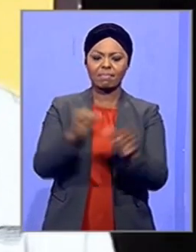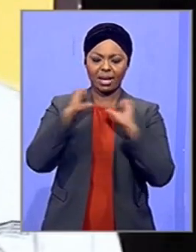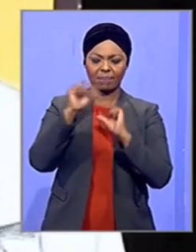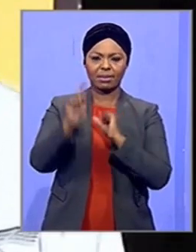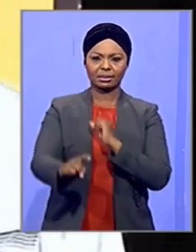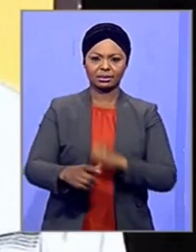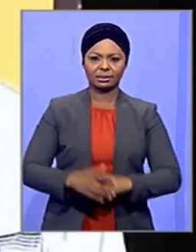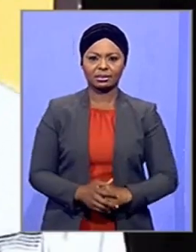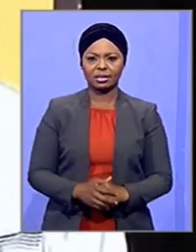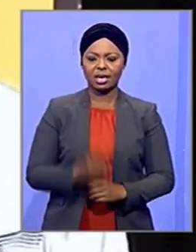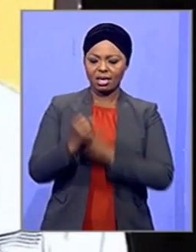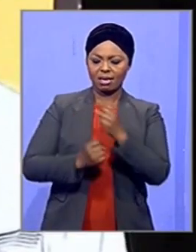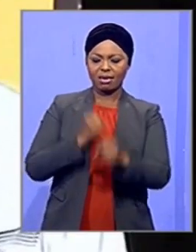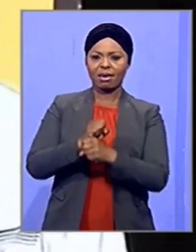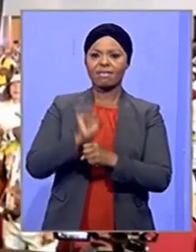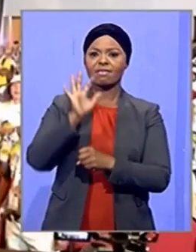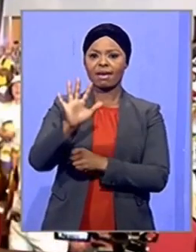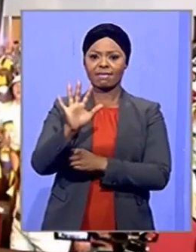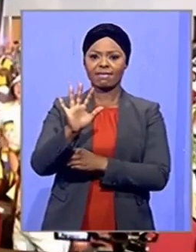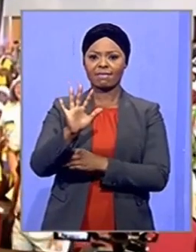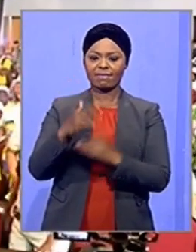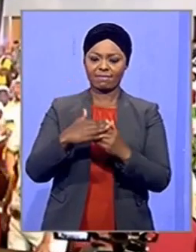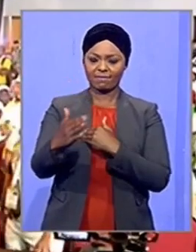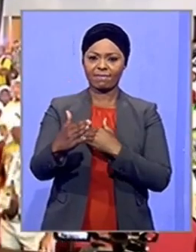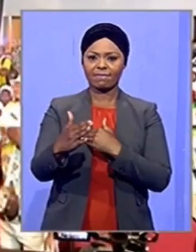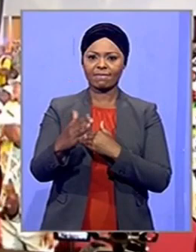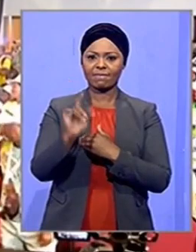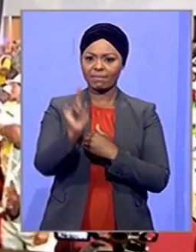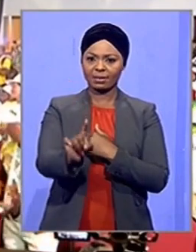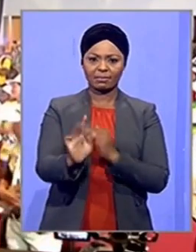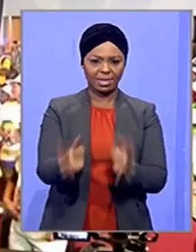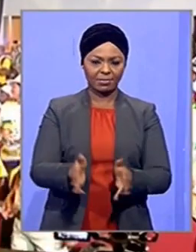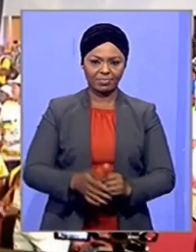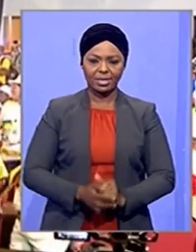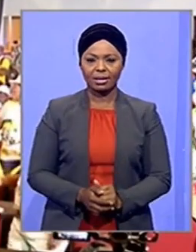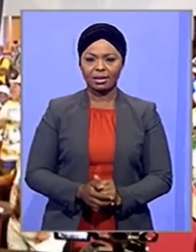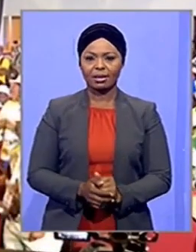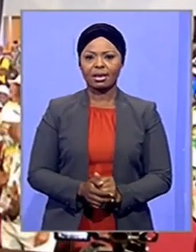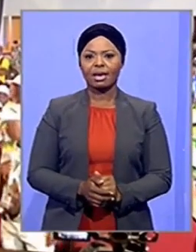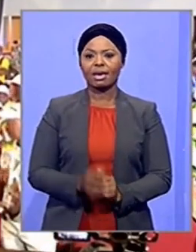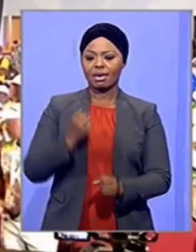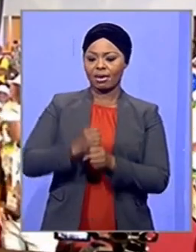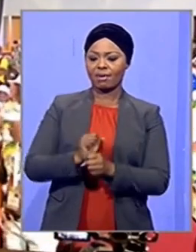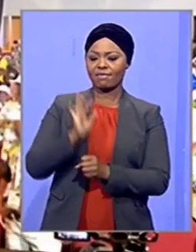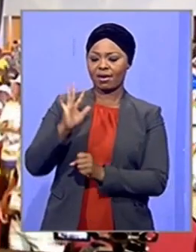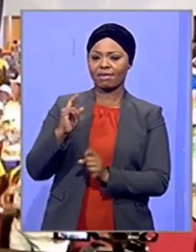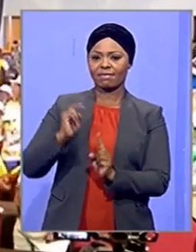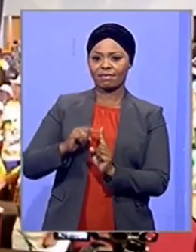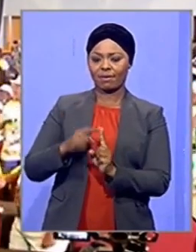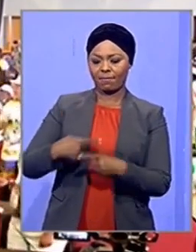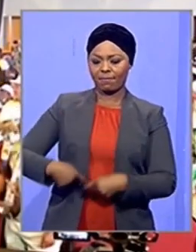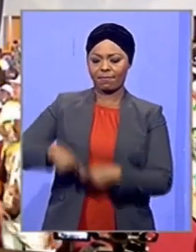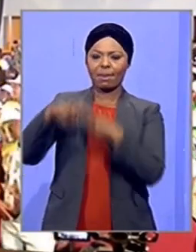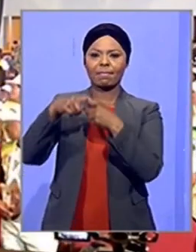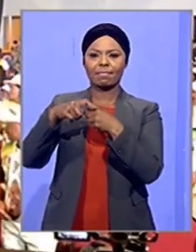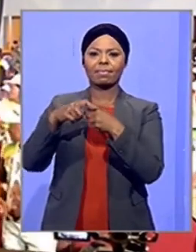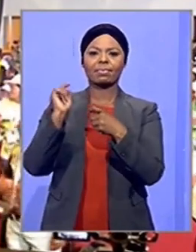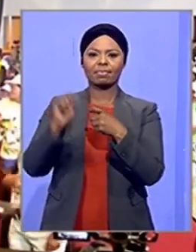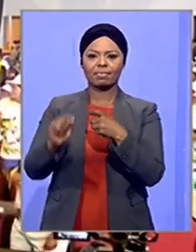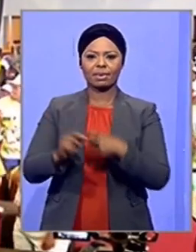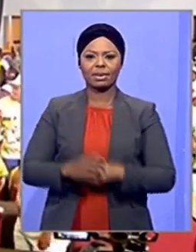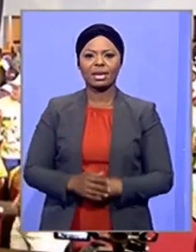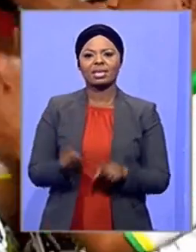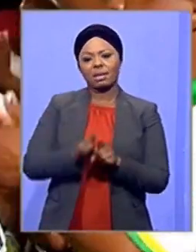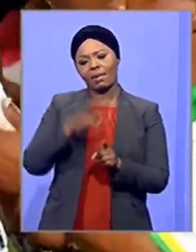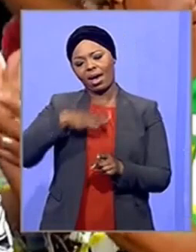a matter of 5 years. Morago ga dingwaga di le 5 Magashule yo sekegilweng ke lekoko mo go le baeteledipele ba bangwe